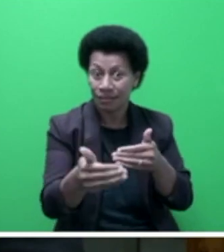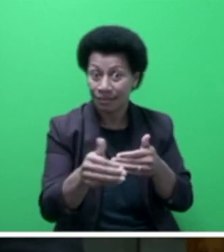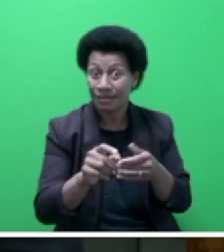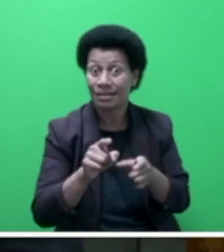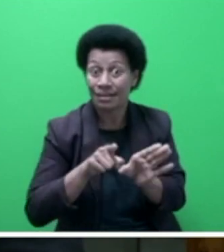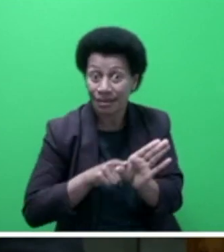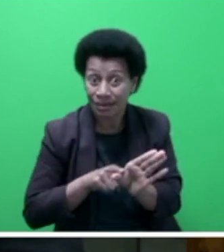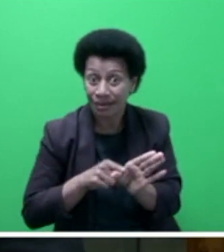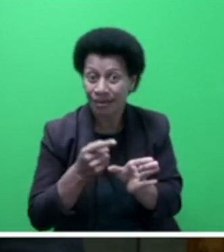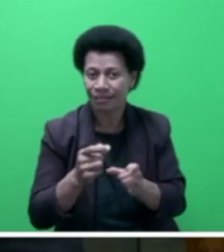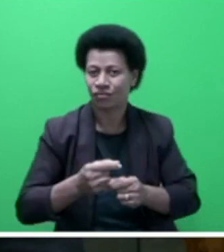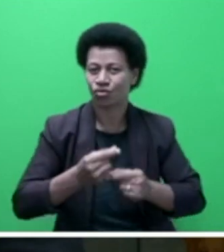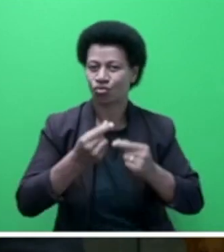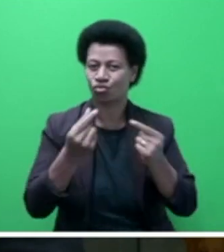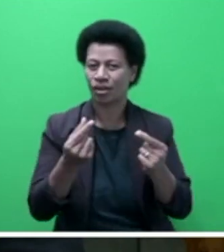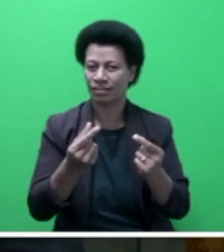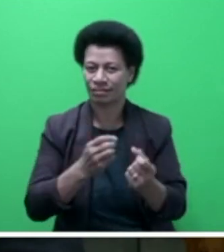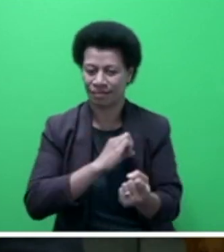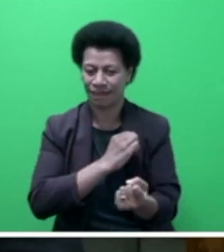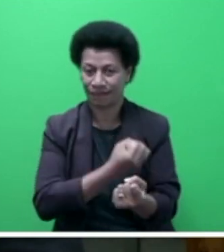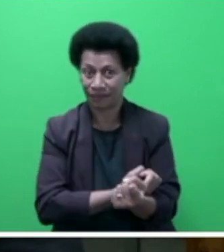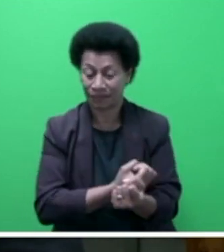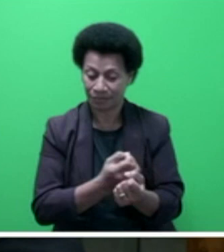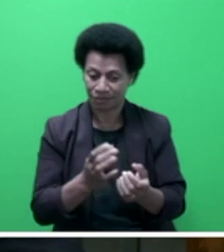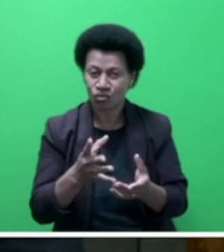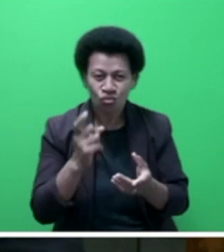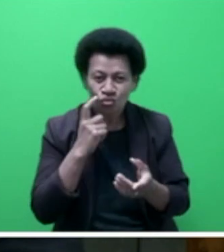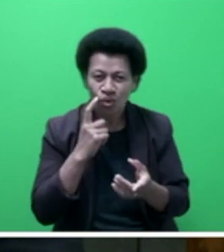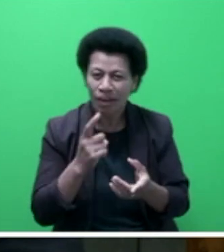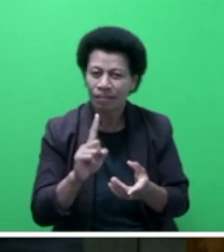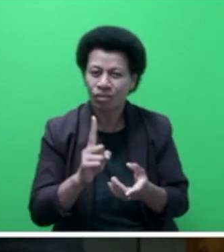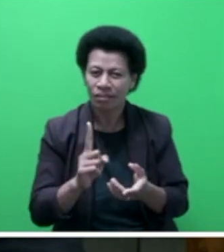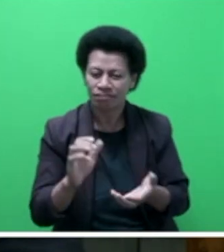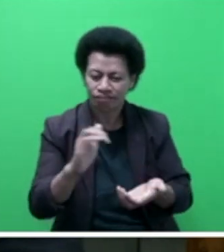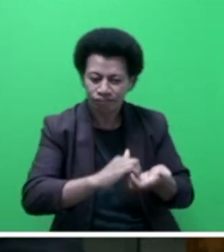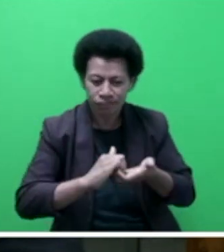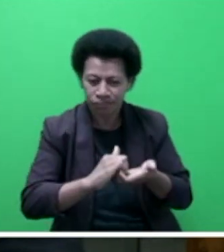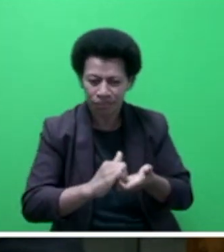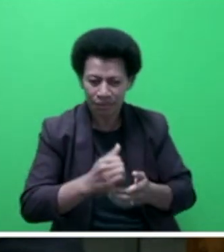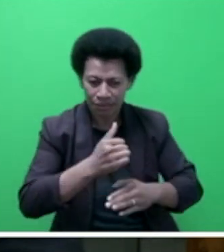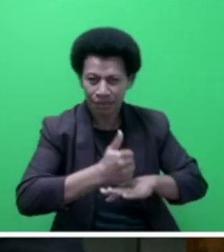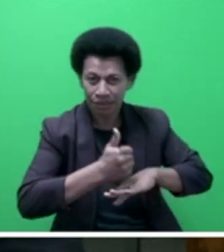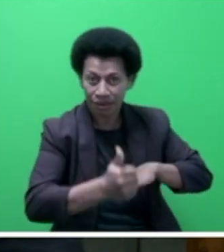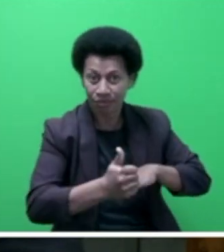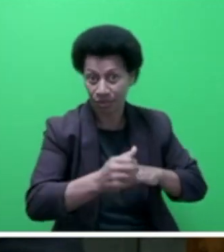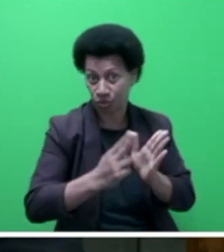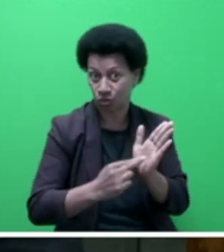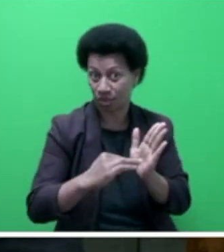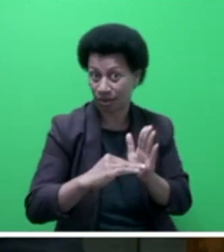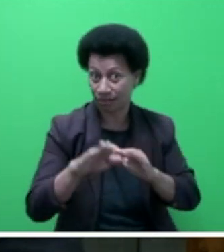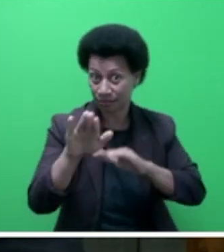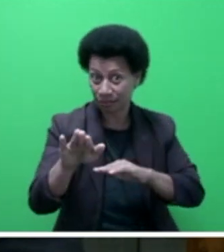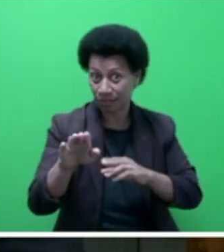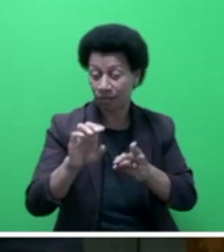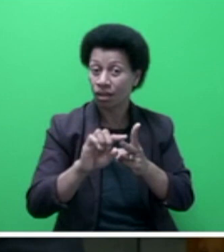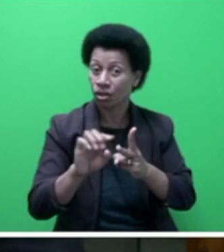great efforts that government, through the ministry, is pulling together with funding support from the governments of New Zealand, Australia,